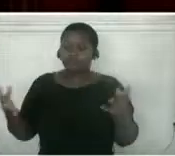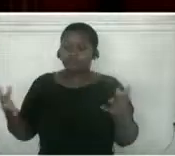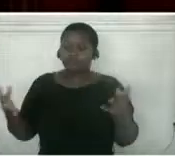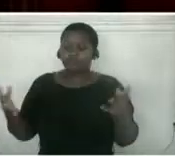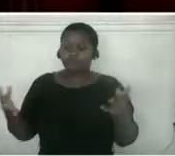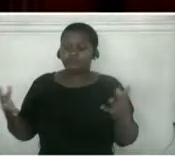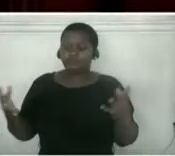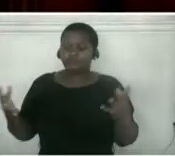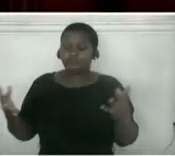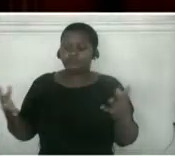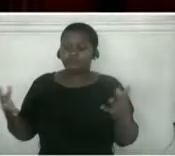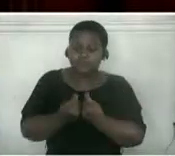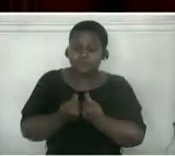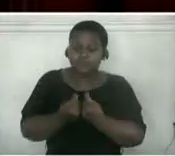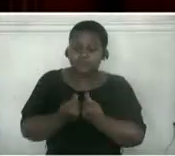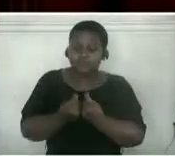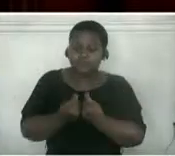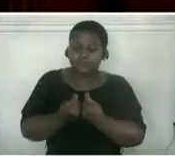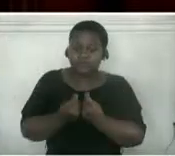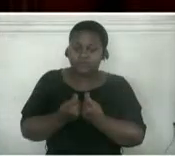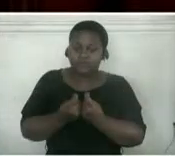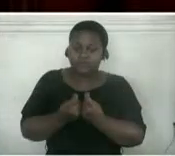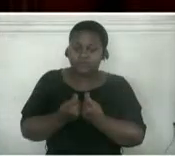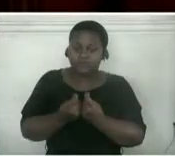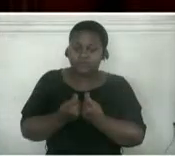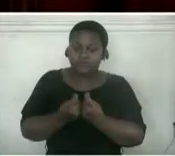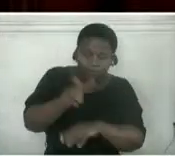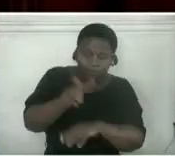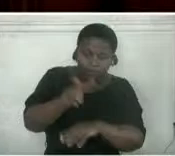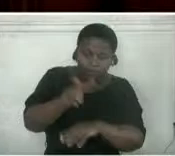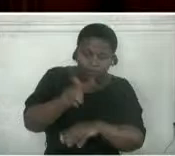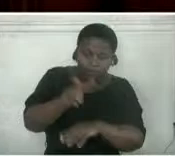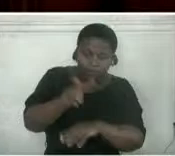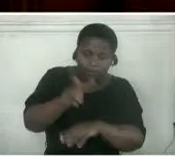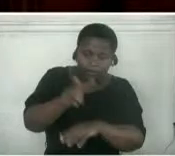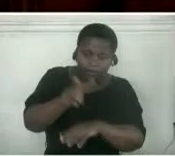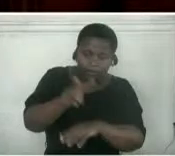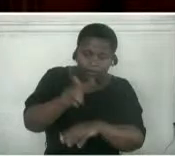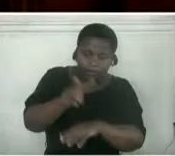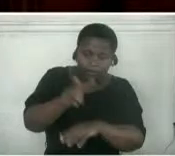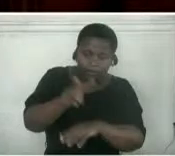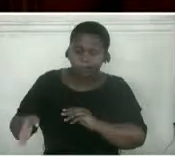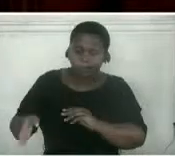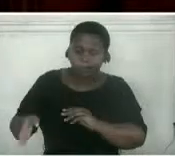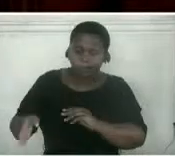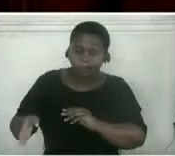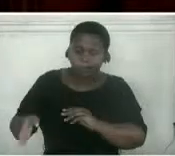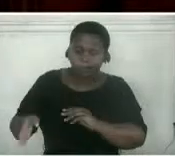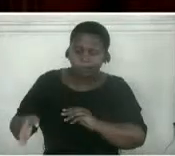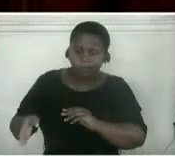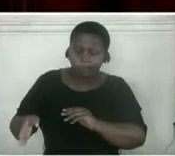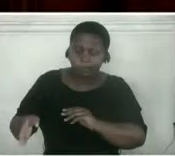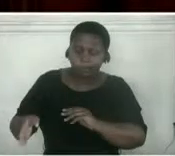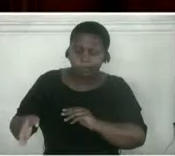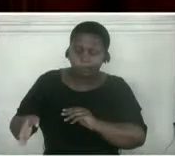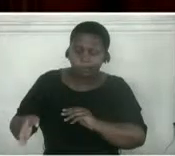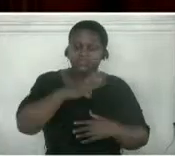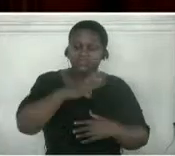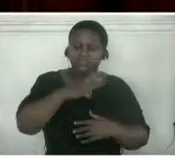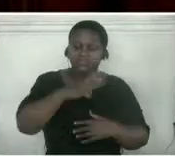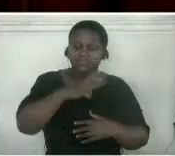team that will proactively detect and attend to areas of potential threat. The plan